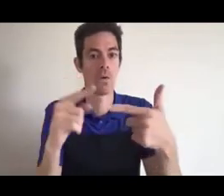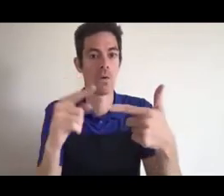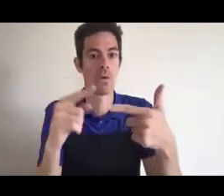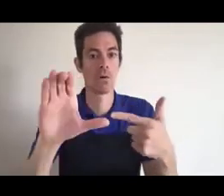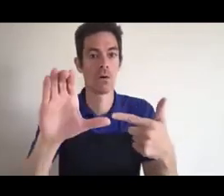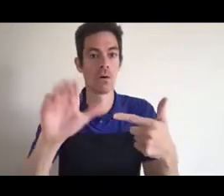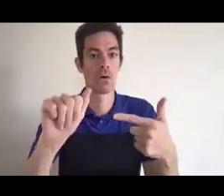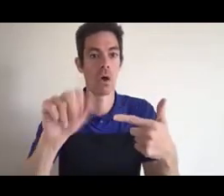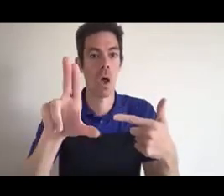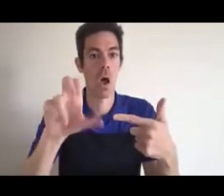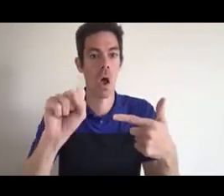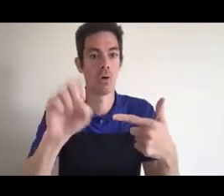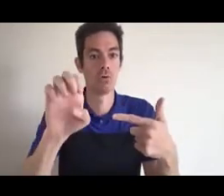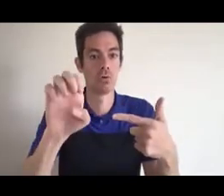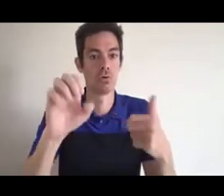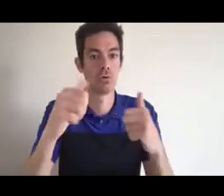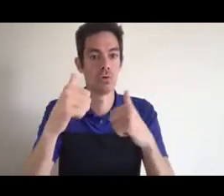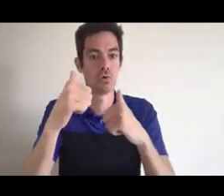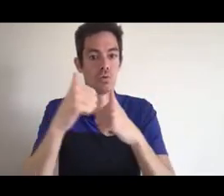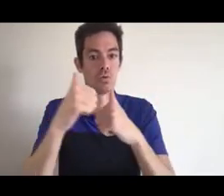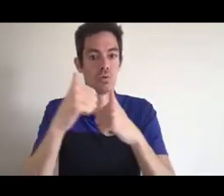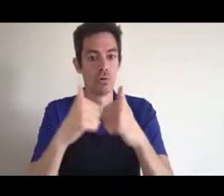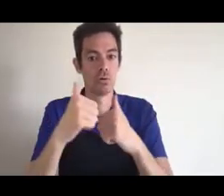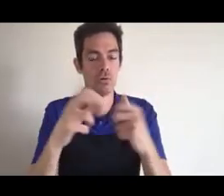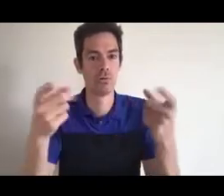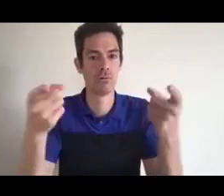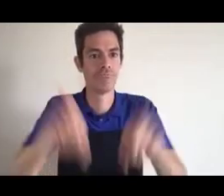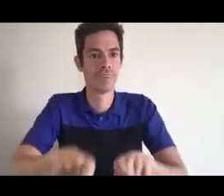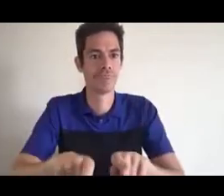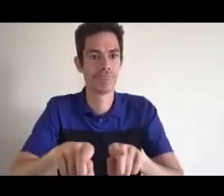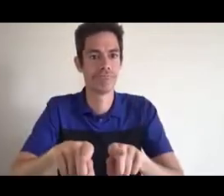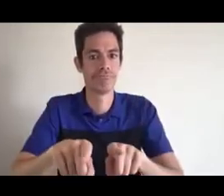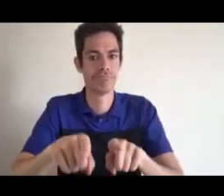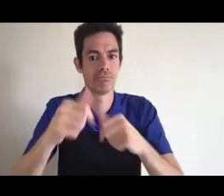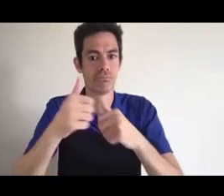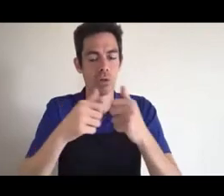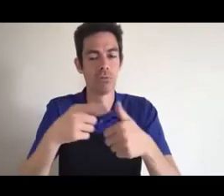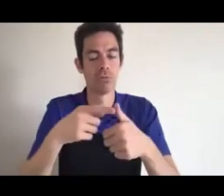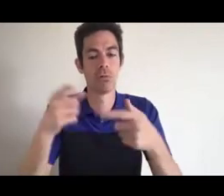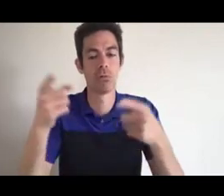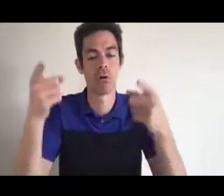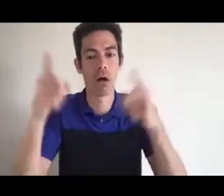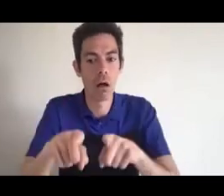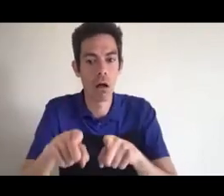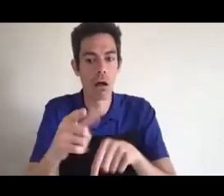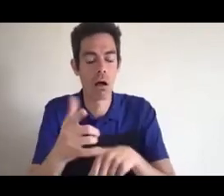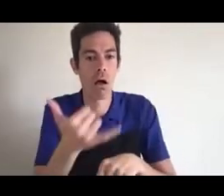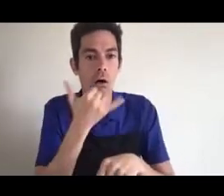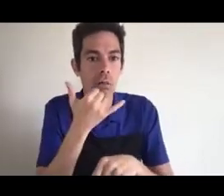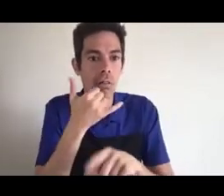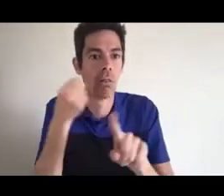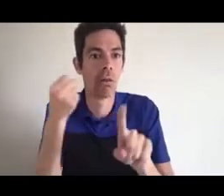which is understand important, are the examples. Cause structure, like happen,